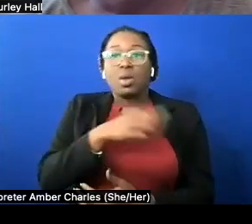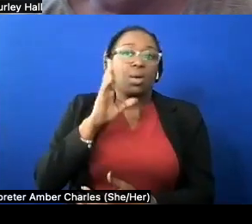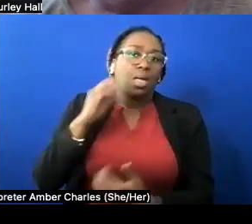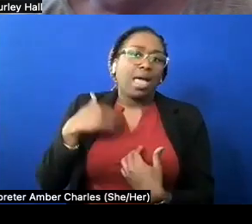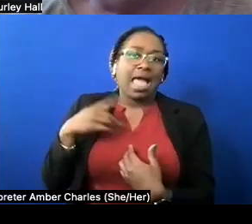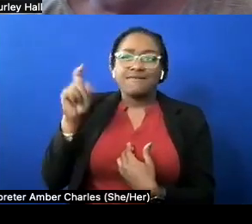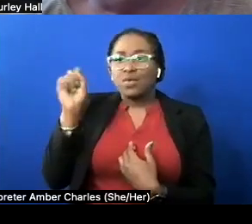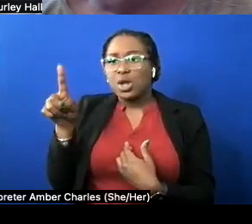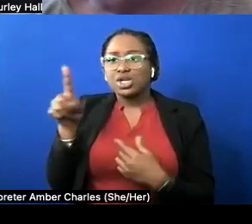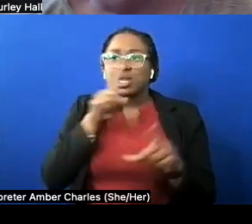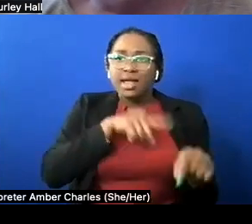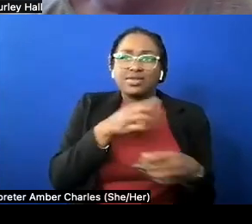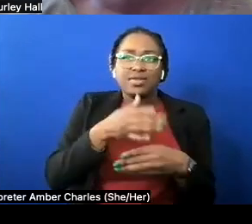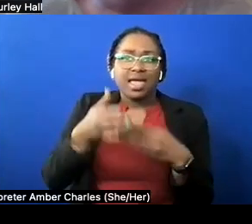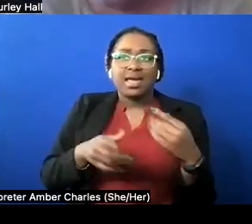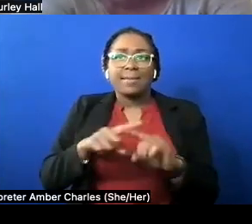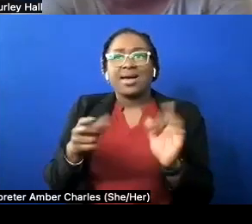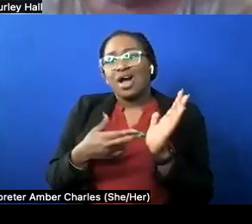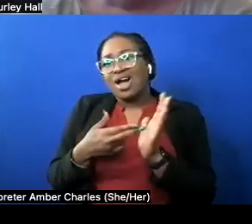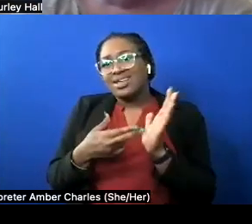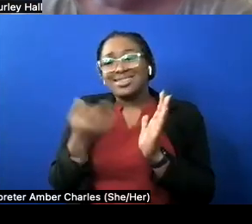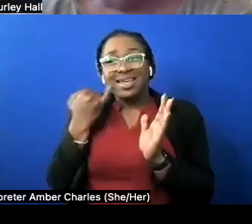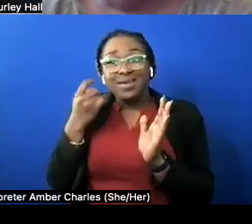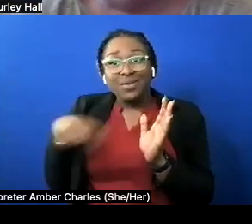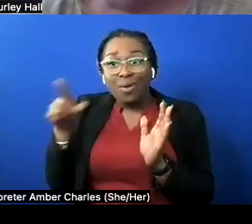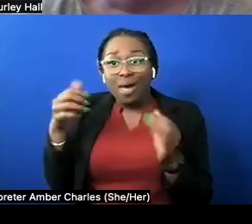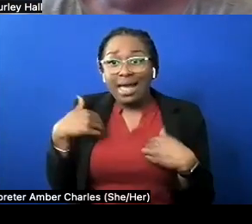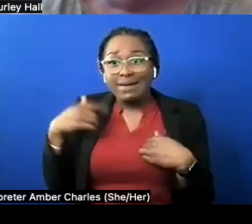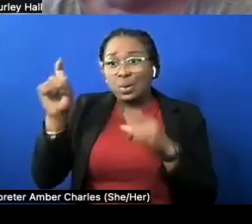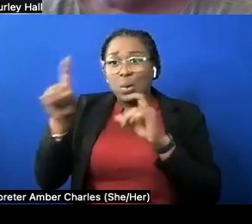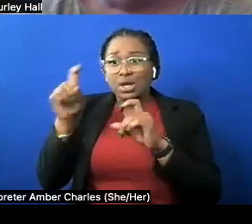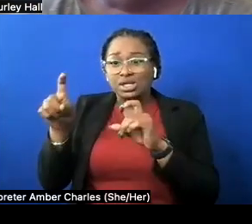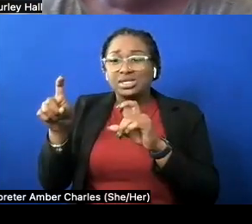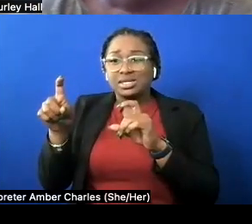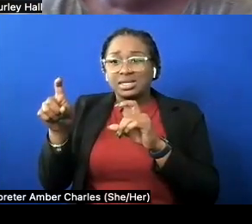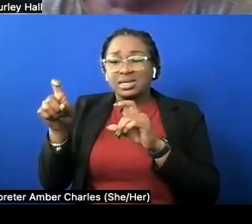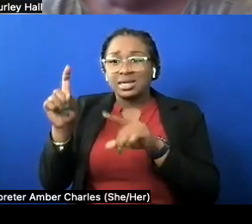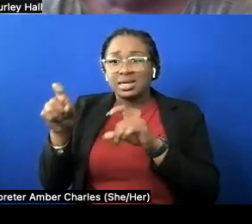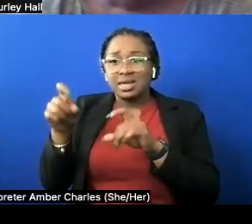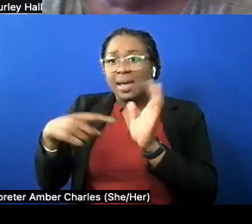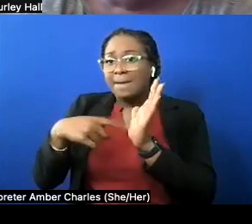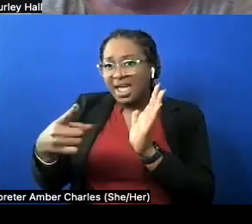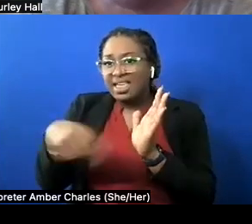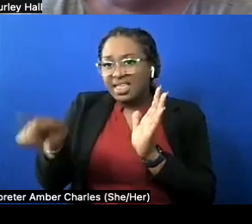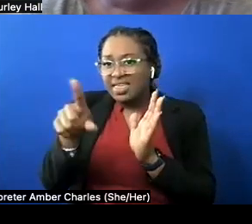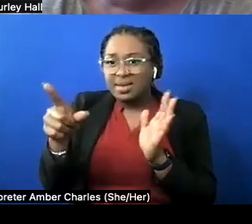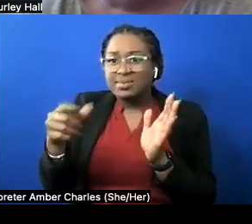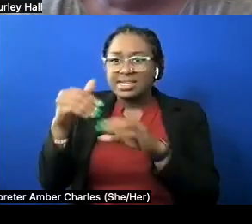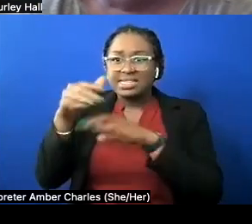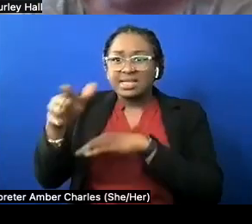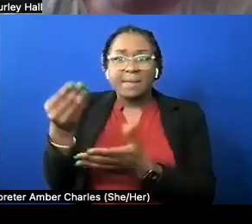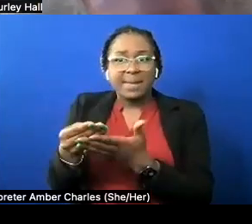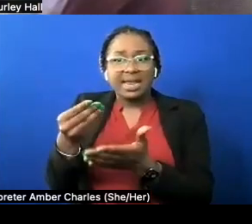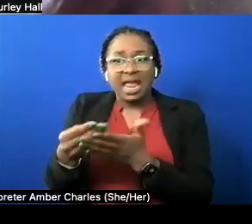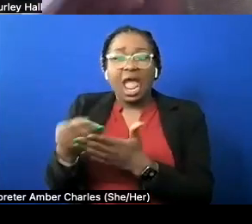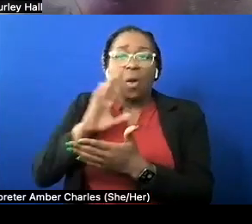end of this, but honestly, if y'all have questions, pay them. Send them money. I'm actually going to drop something in the